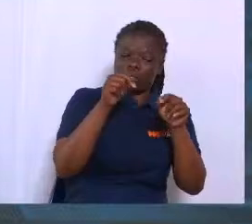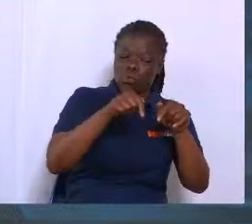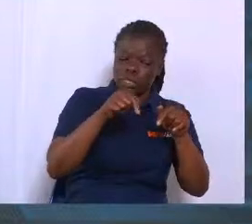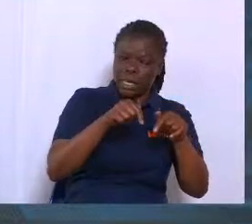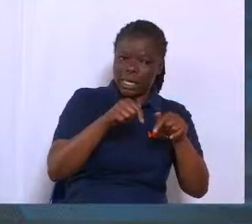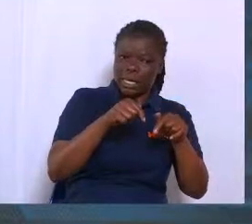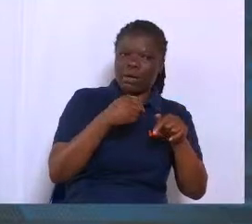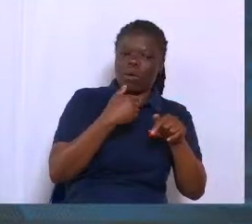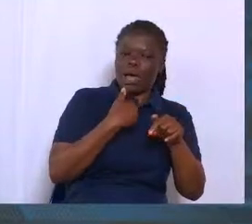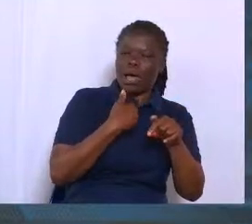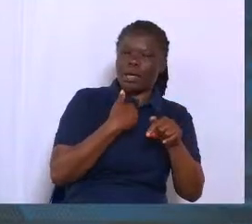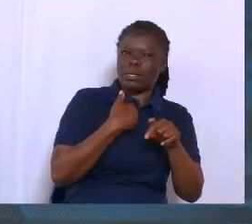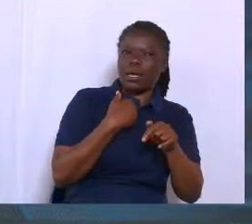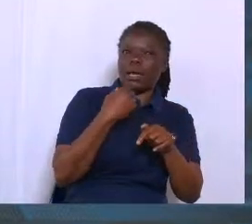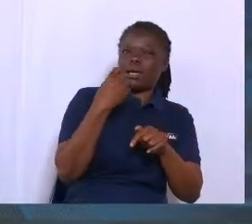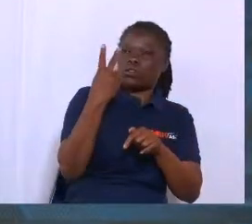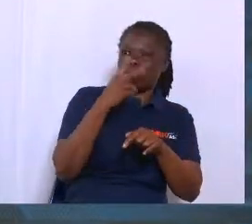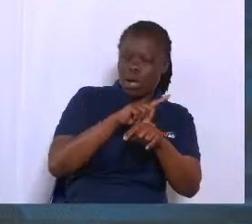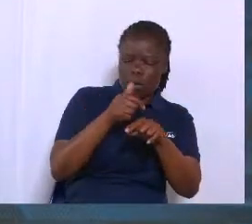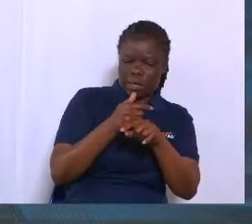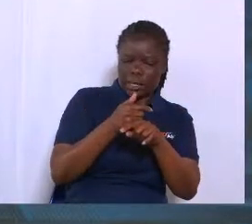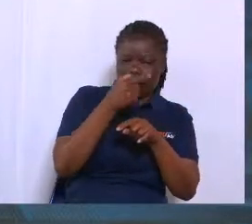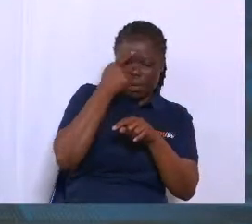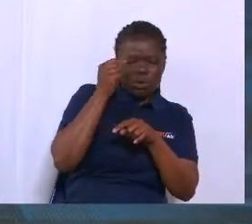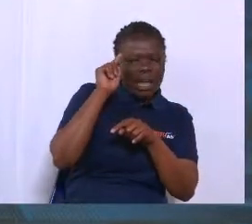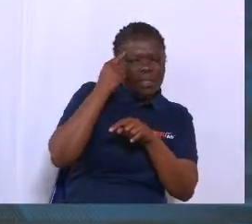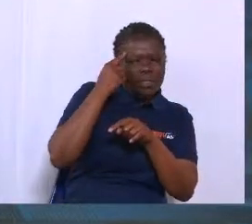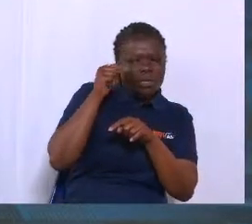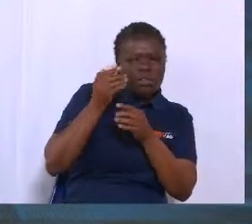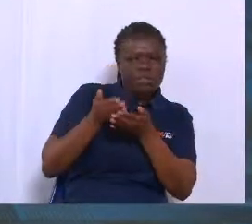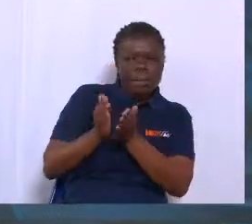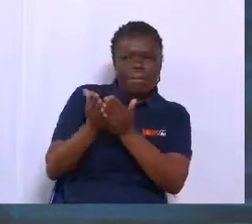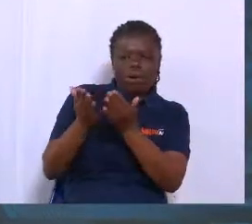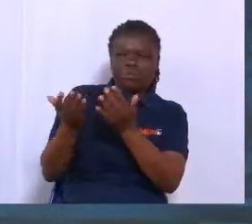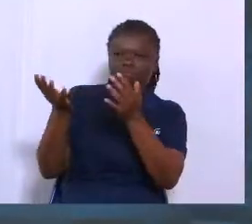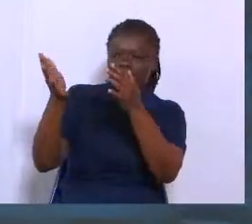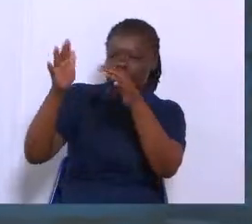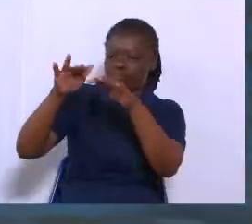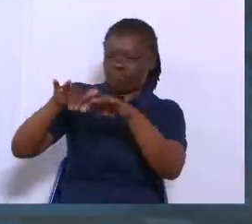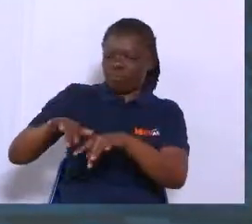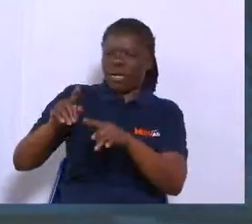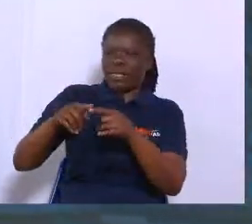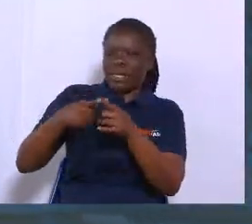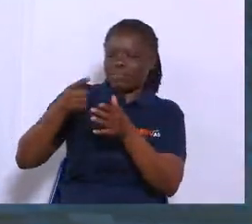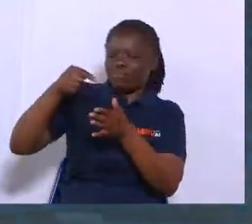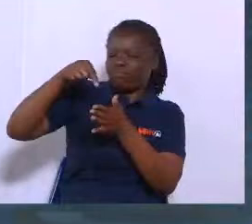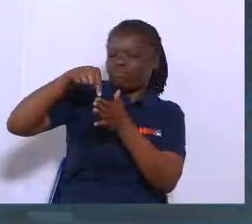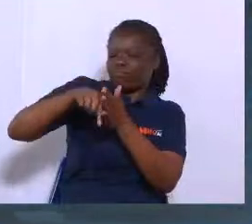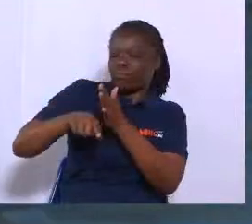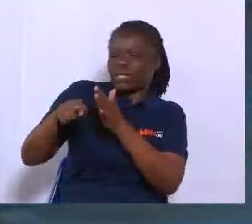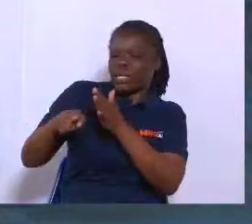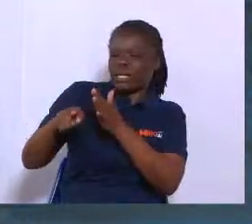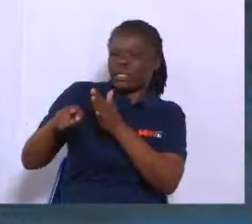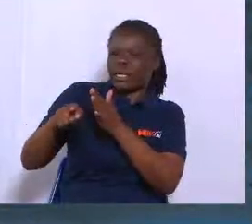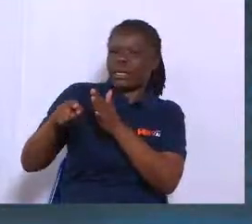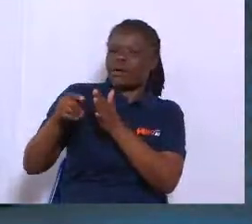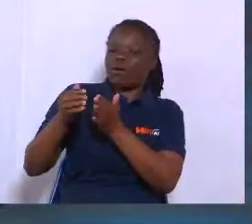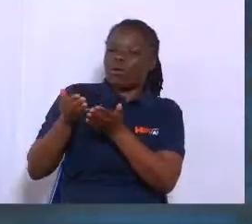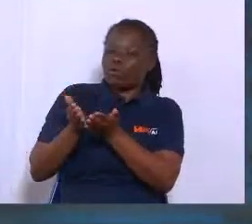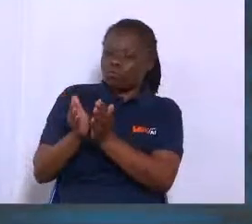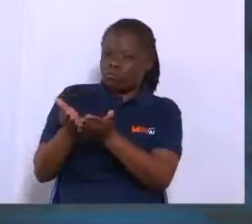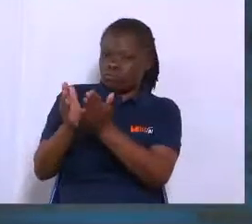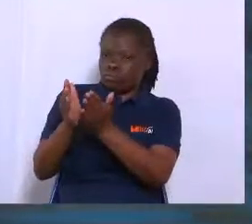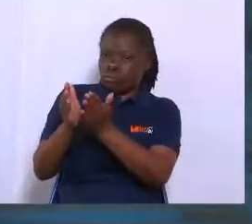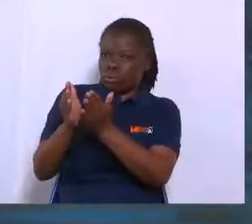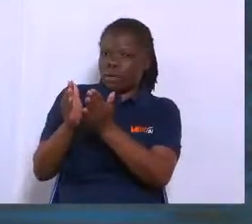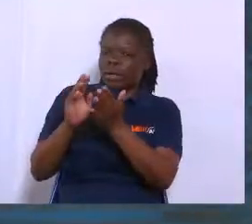if the boat is torpedoed and I am thrust into the chilly waters of the Atlantic that are so cold,